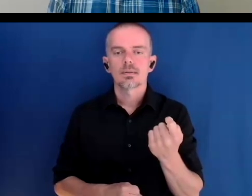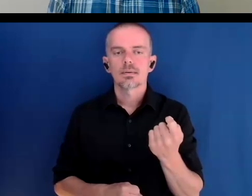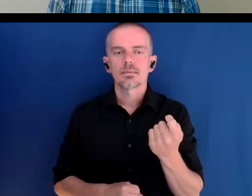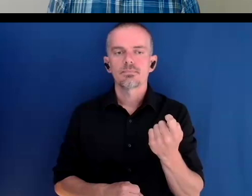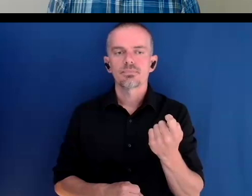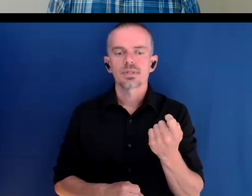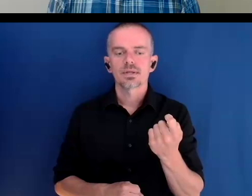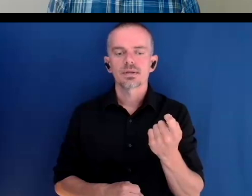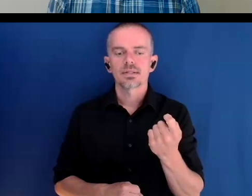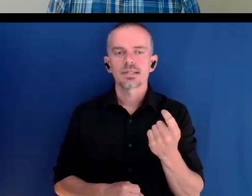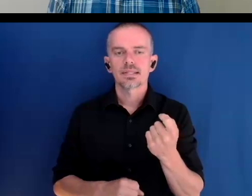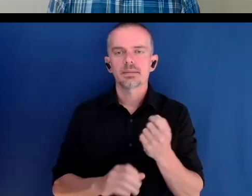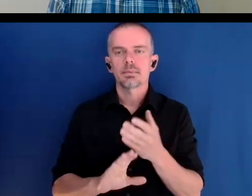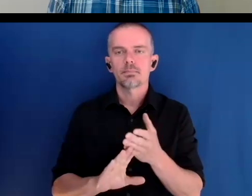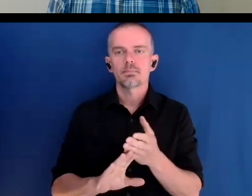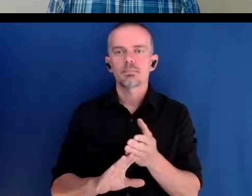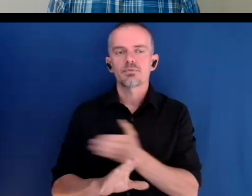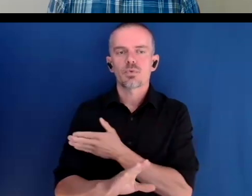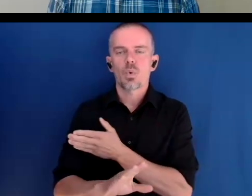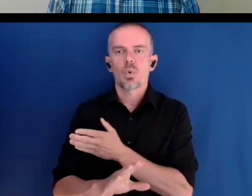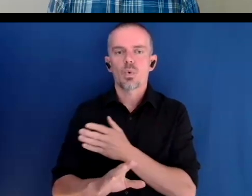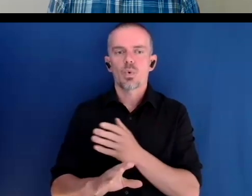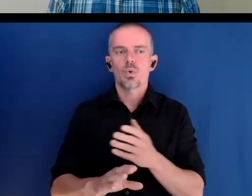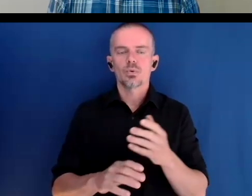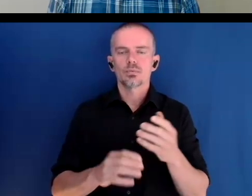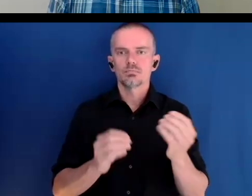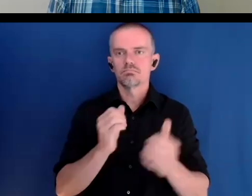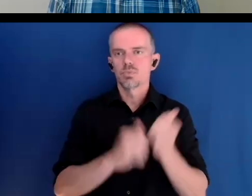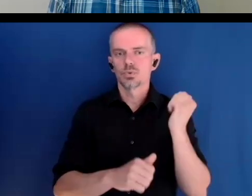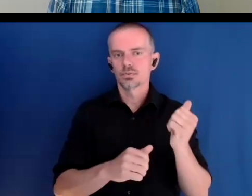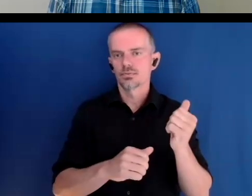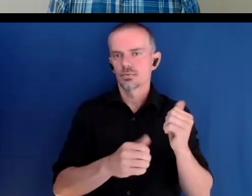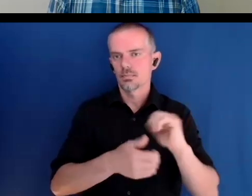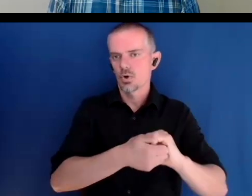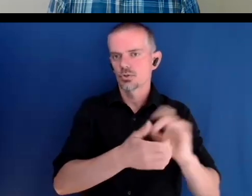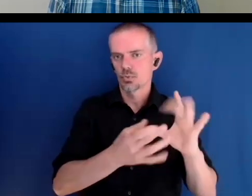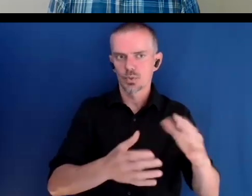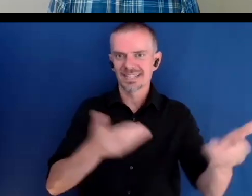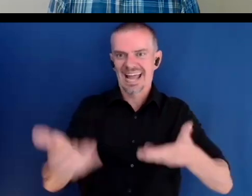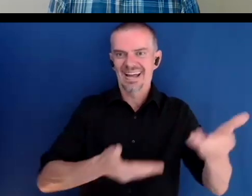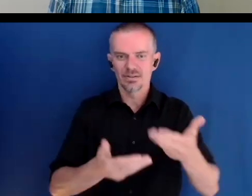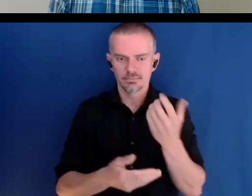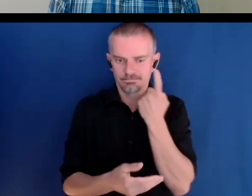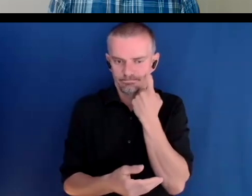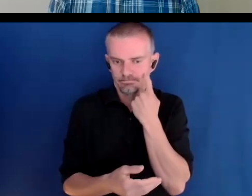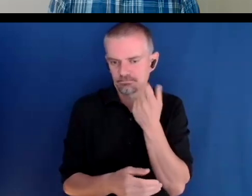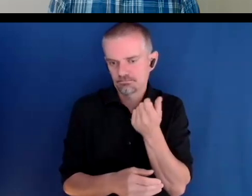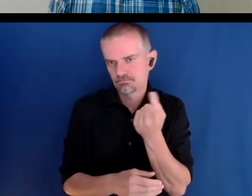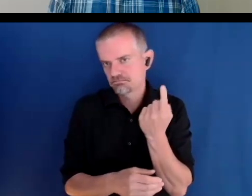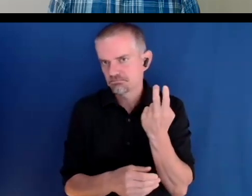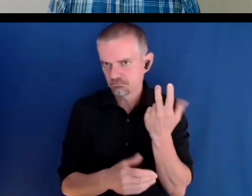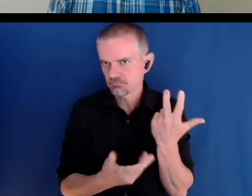batch of partnership coordinators that were hired throughout the agency just a couple of years ago.